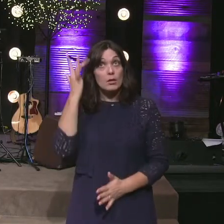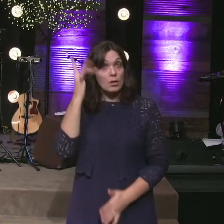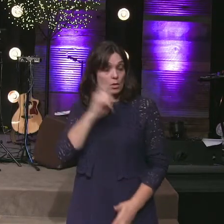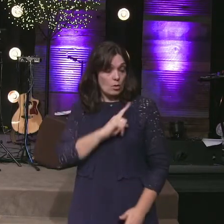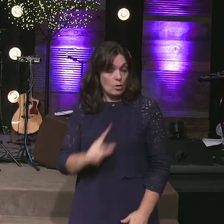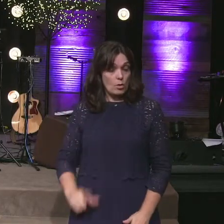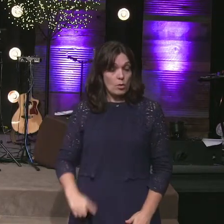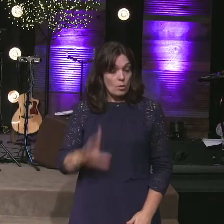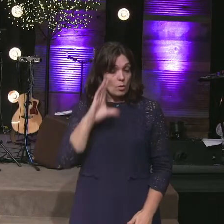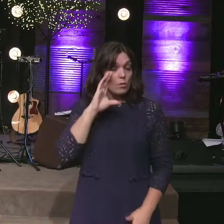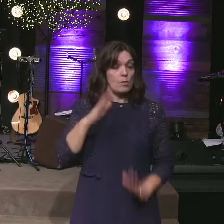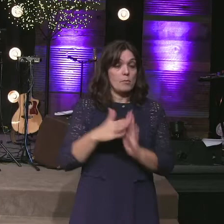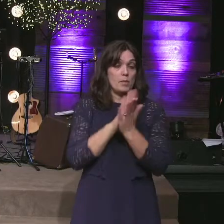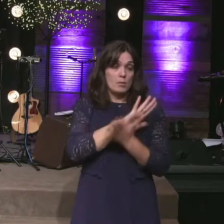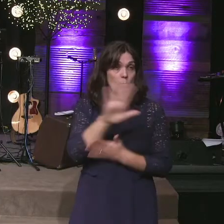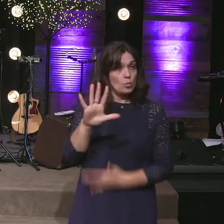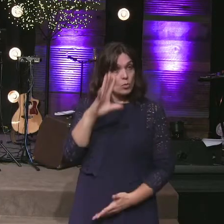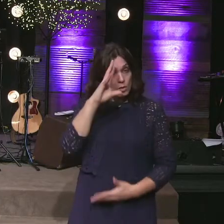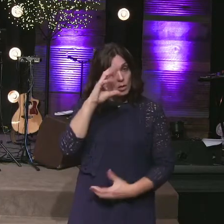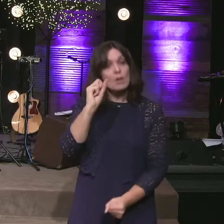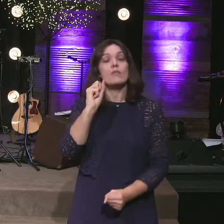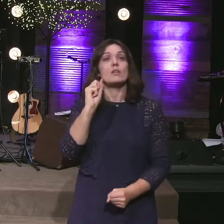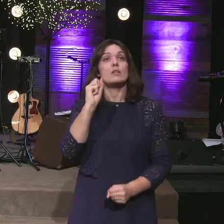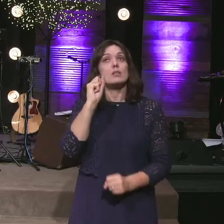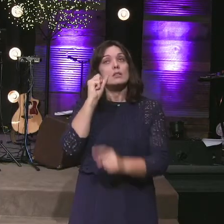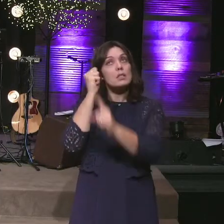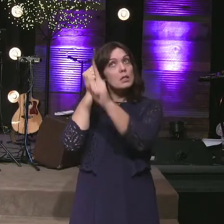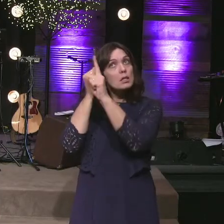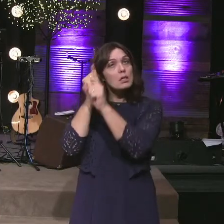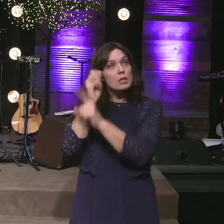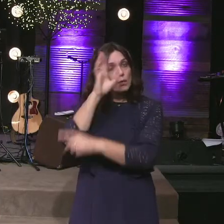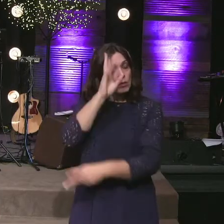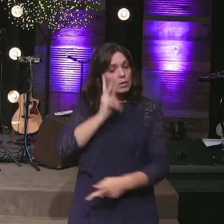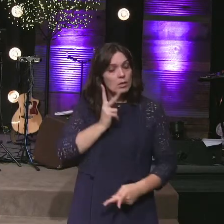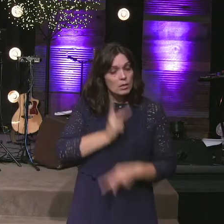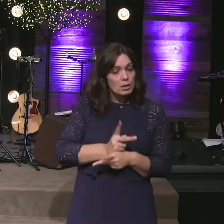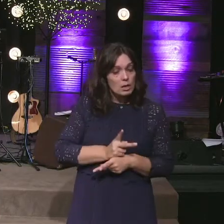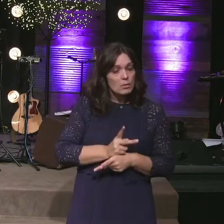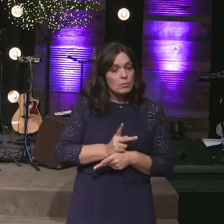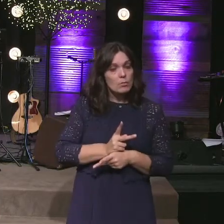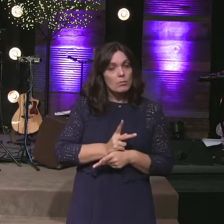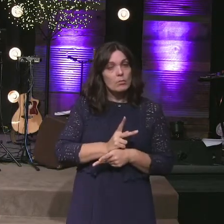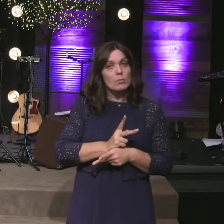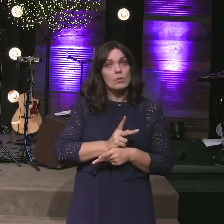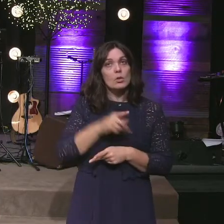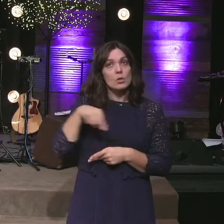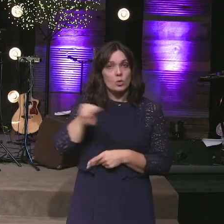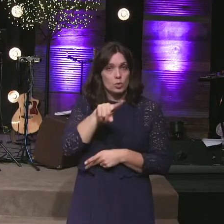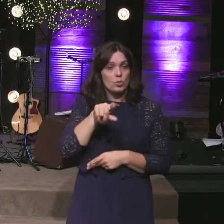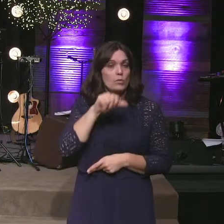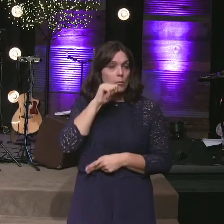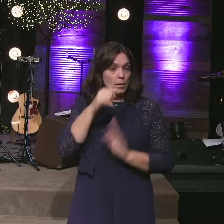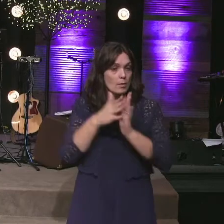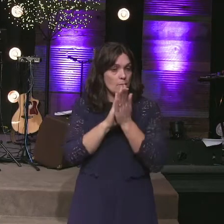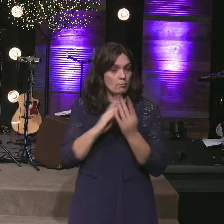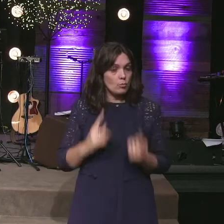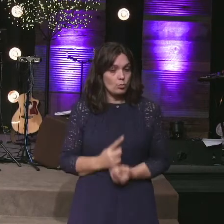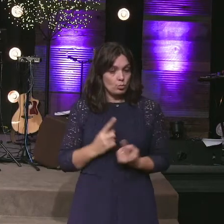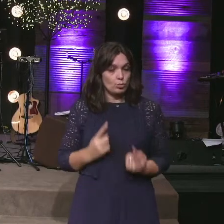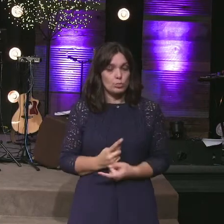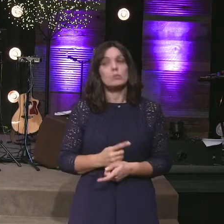your confidence, and he will keep your foot from being snared.